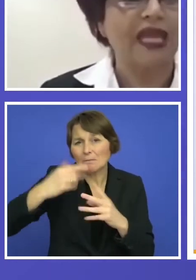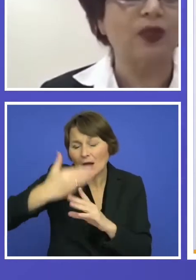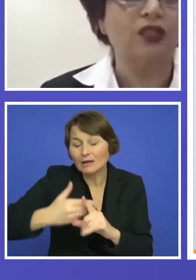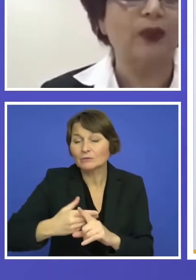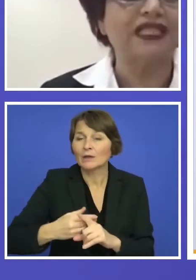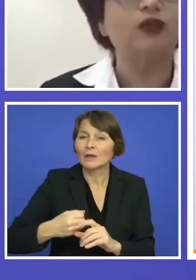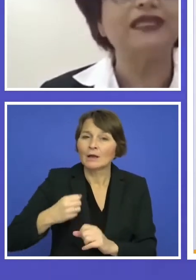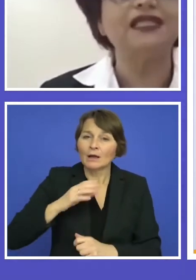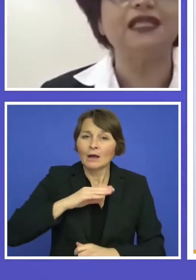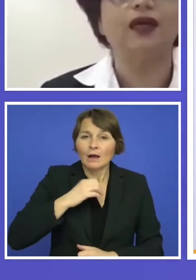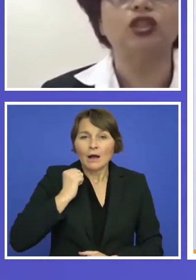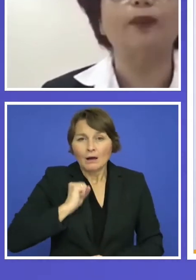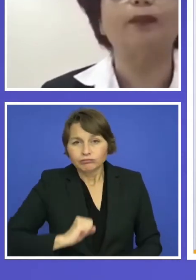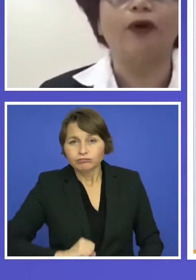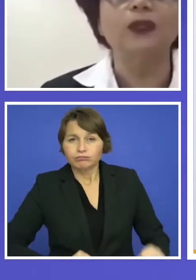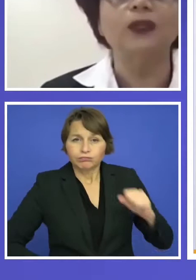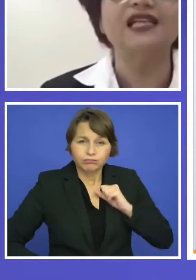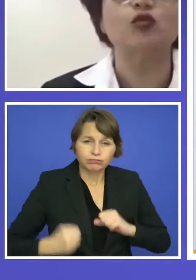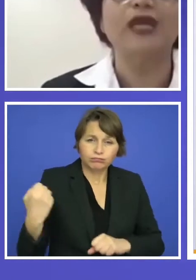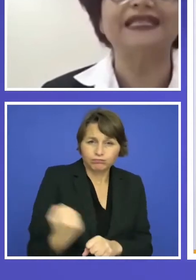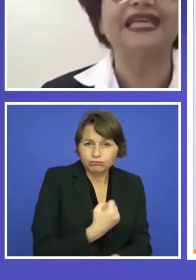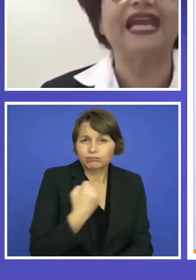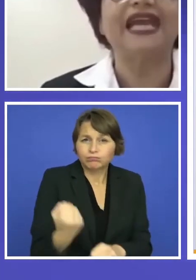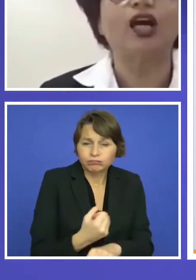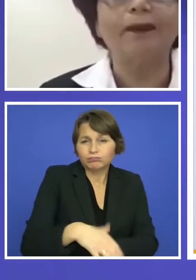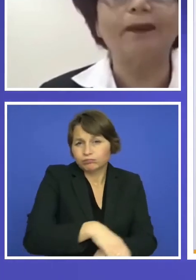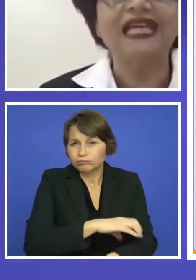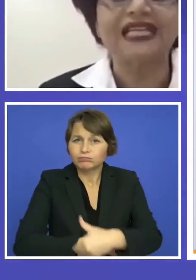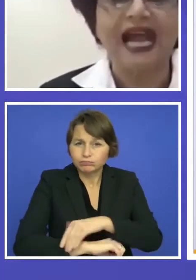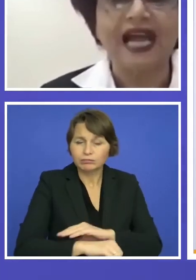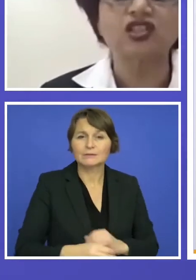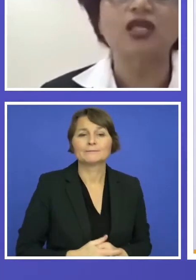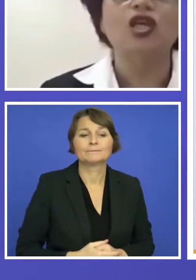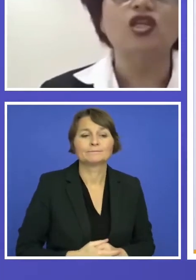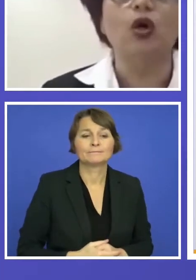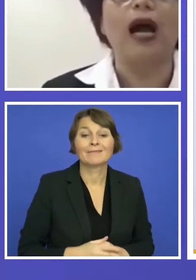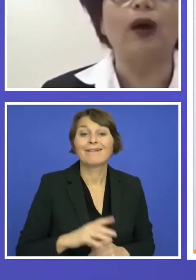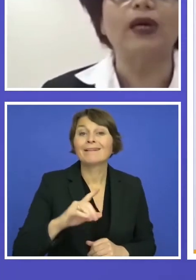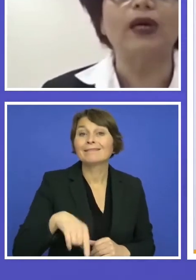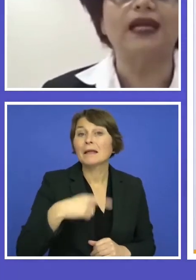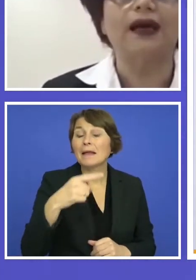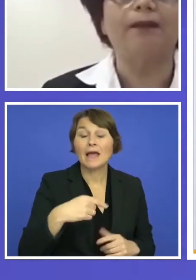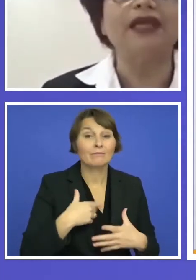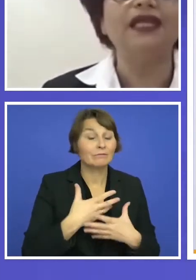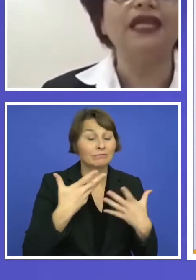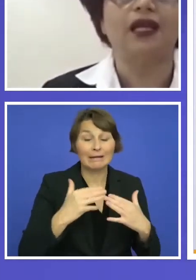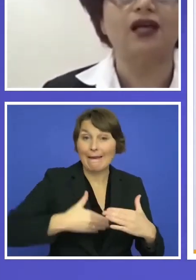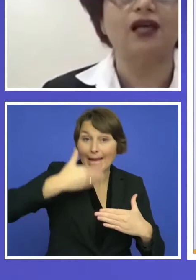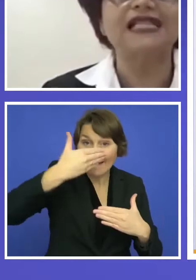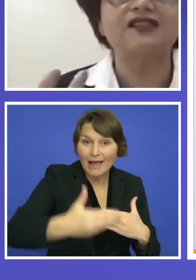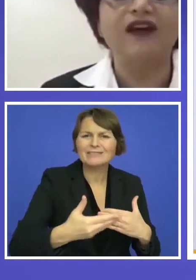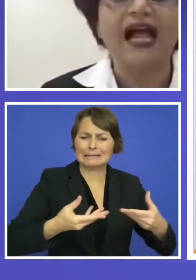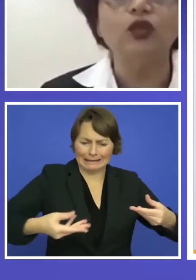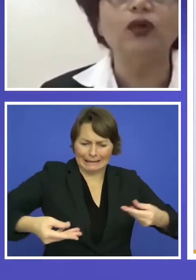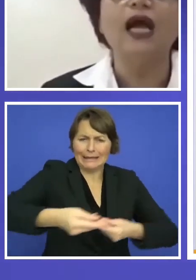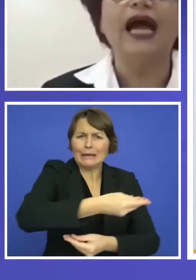March, April 2020, on top of all this, we had the economic crash. So our money